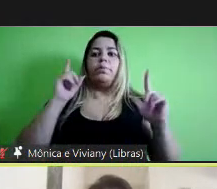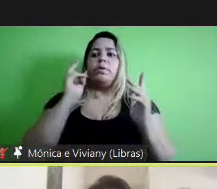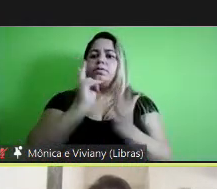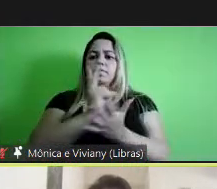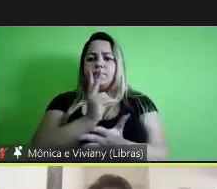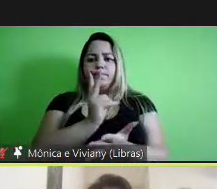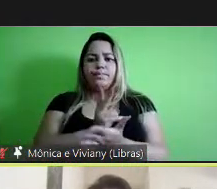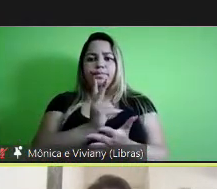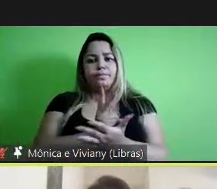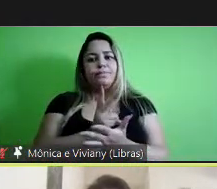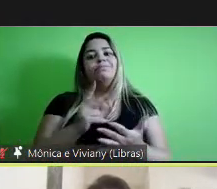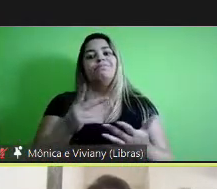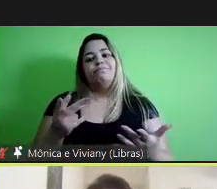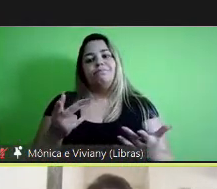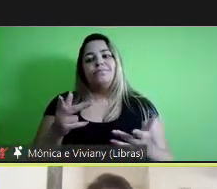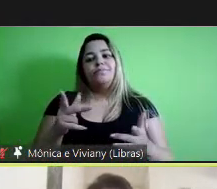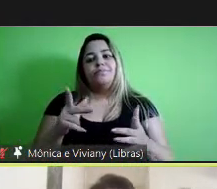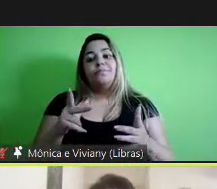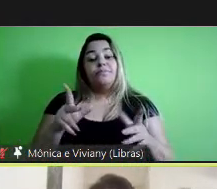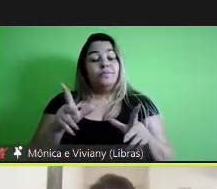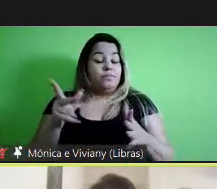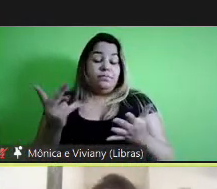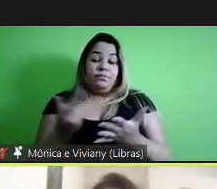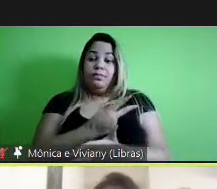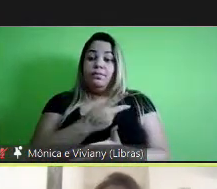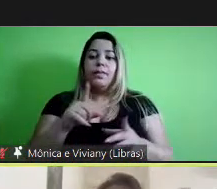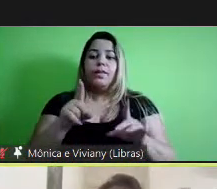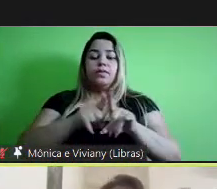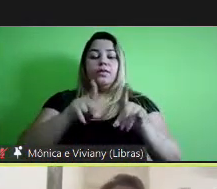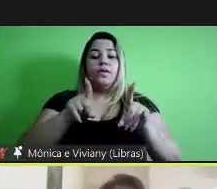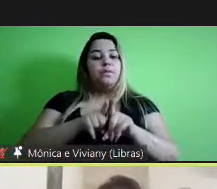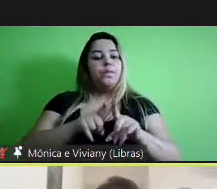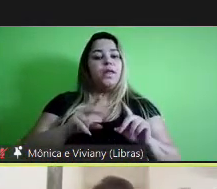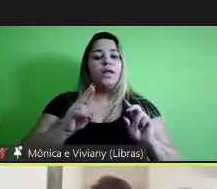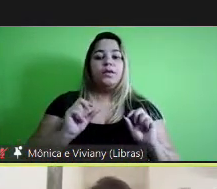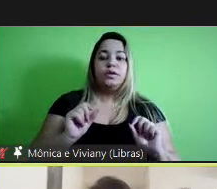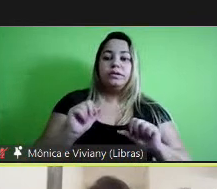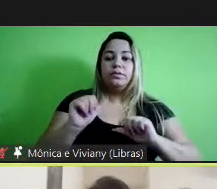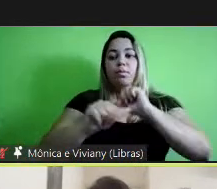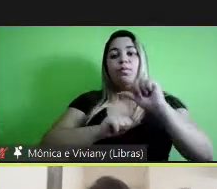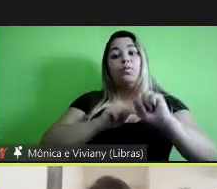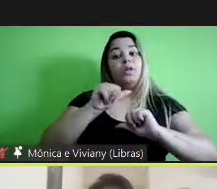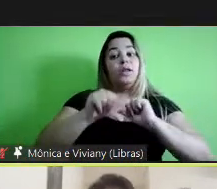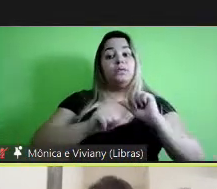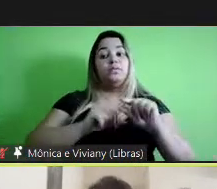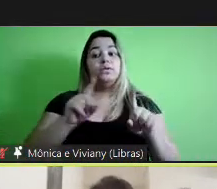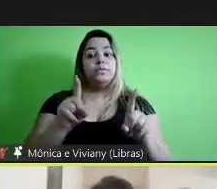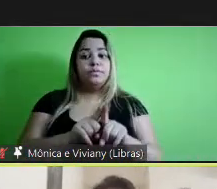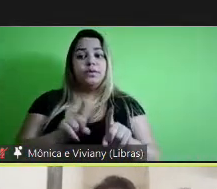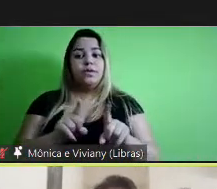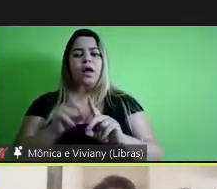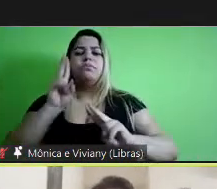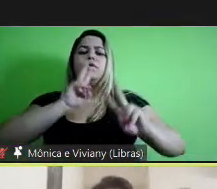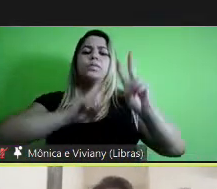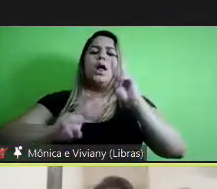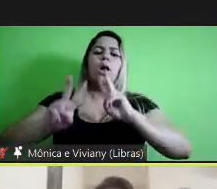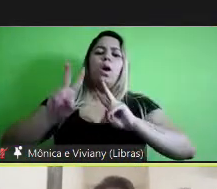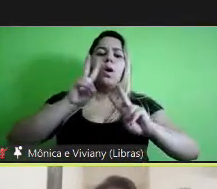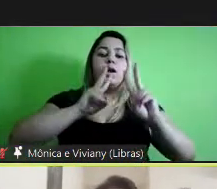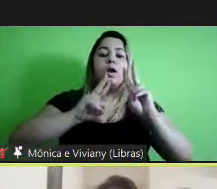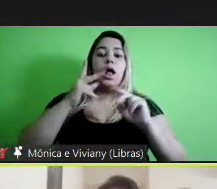climate change are affecting us directly, it's really important for us to understand that we have to change the way we